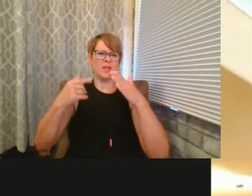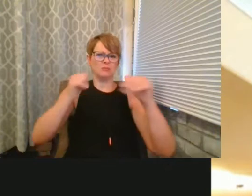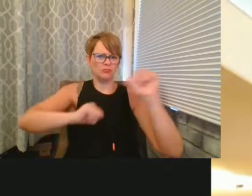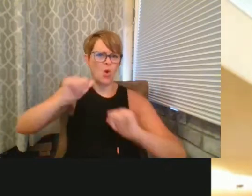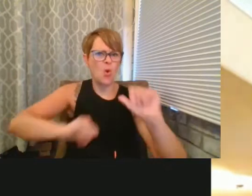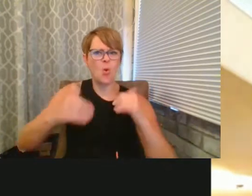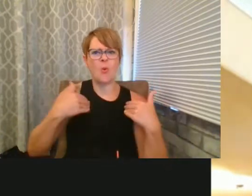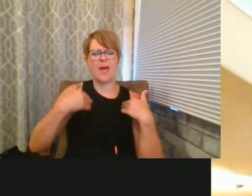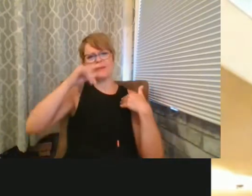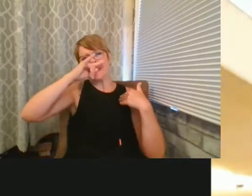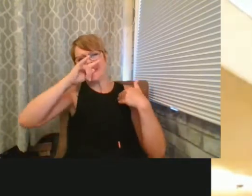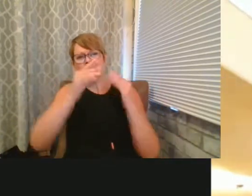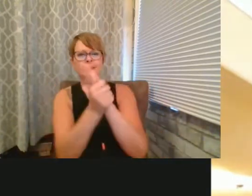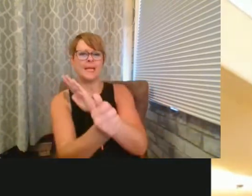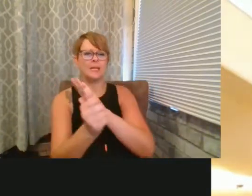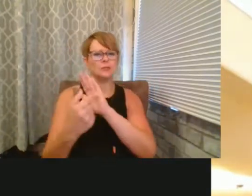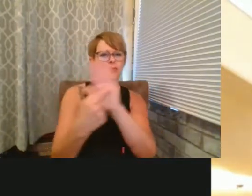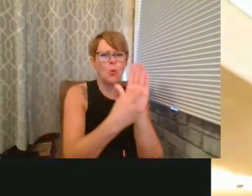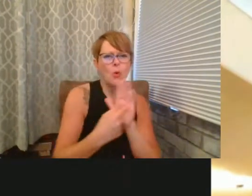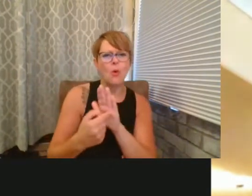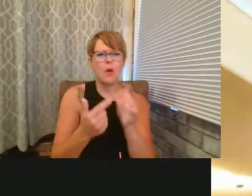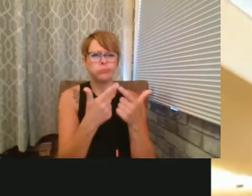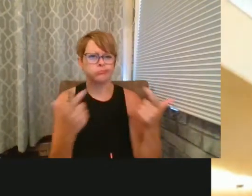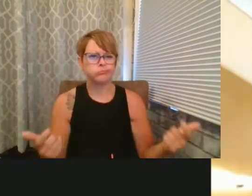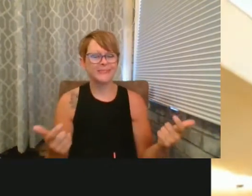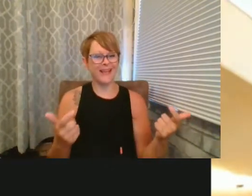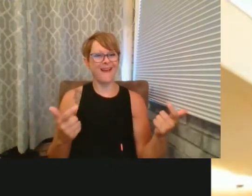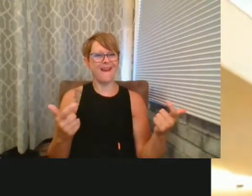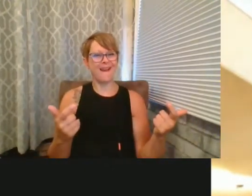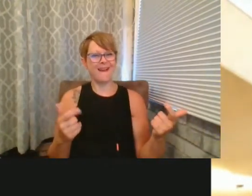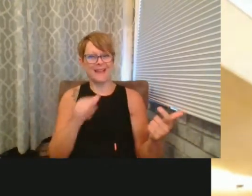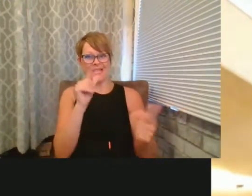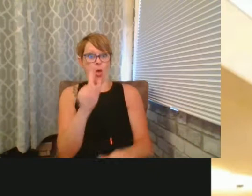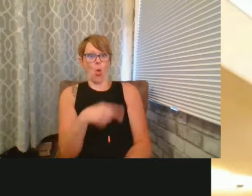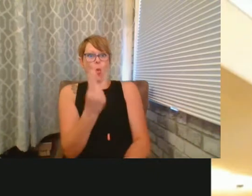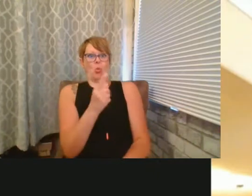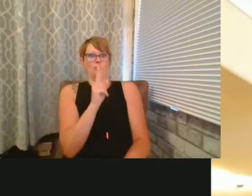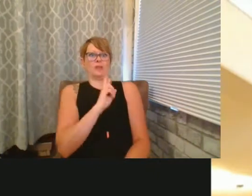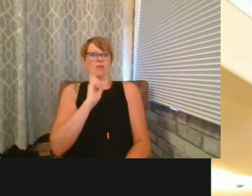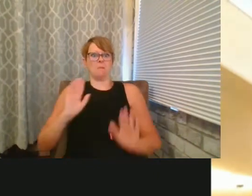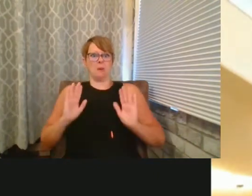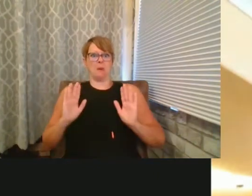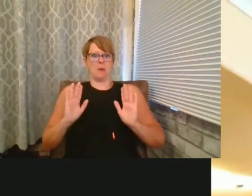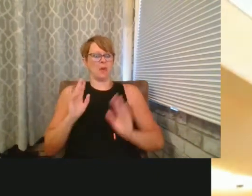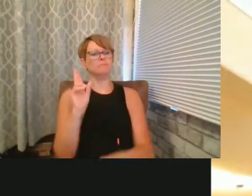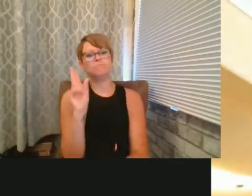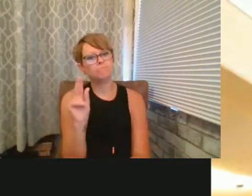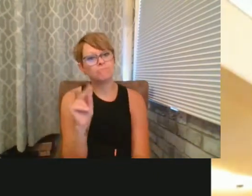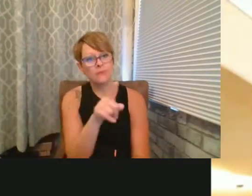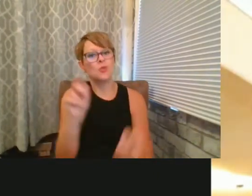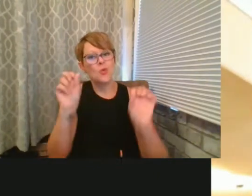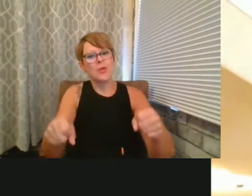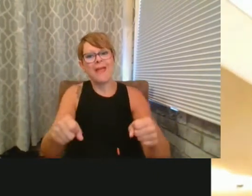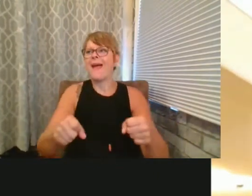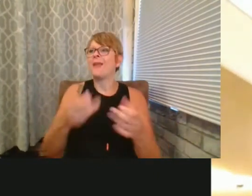talent shows, things like that. It's not just a restaurant because you can get food pretty much anywhere,